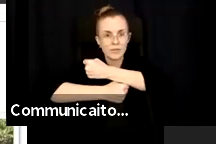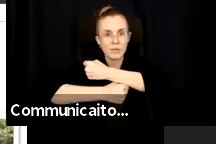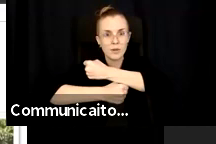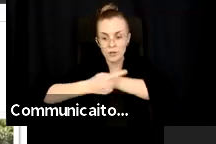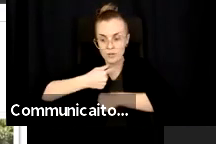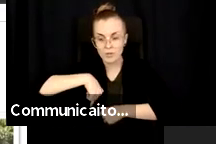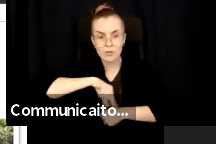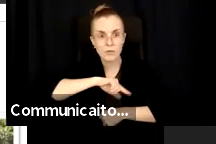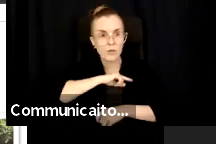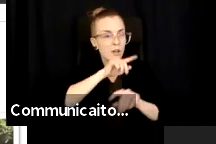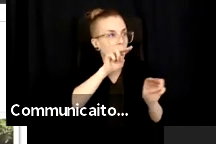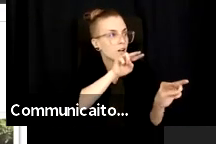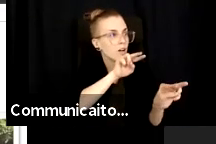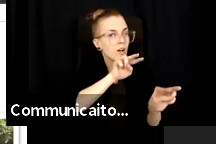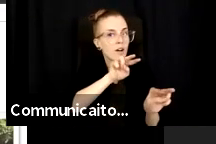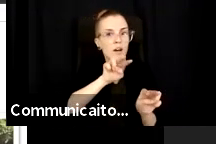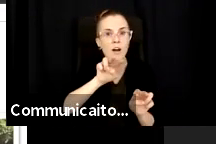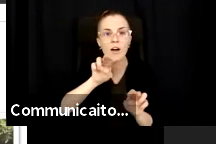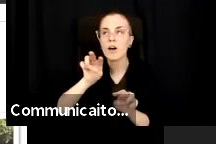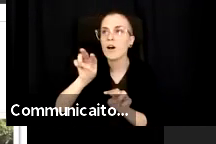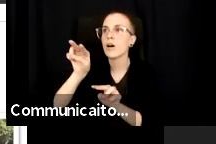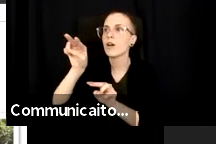watch were so